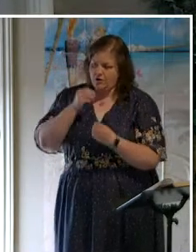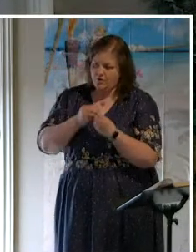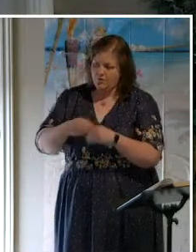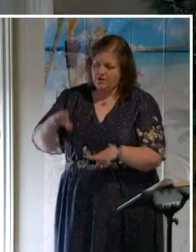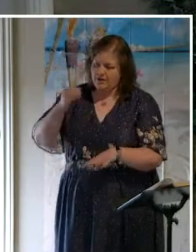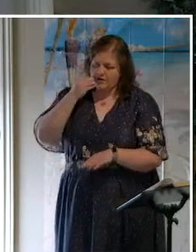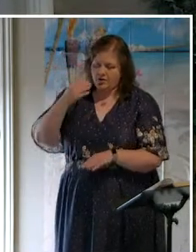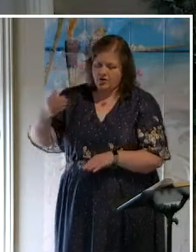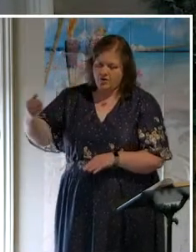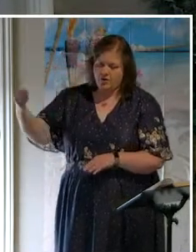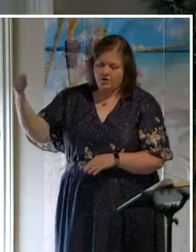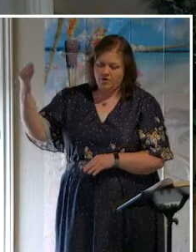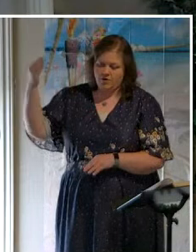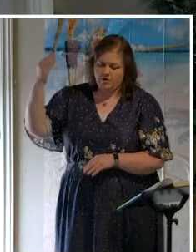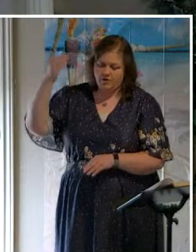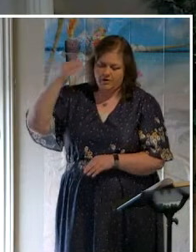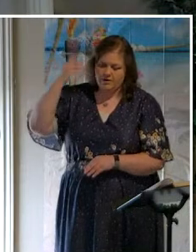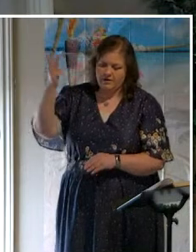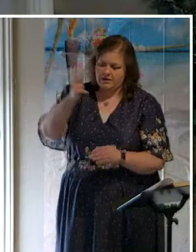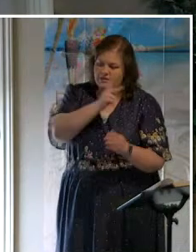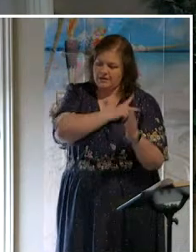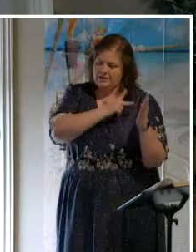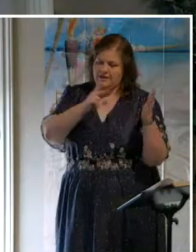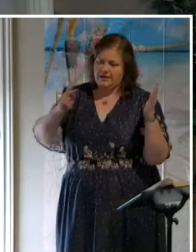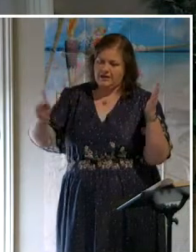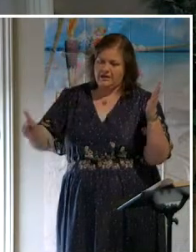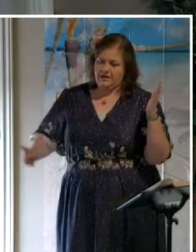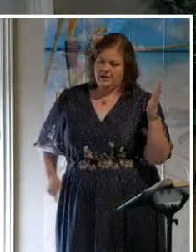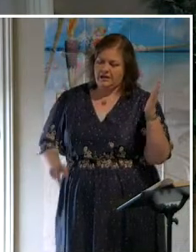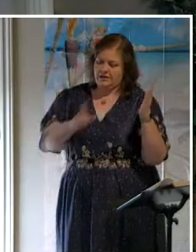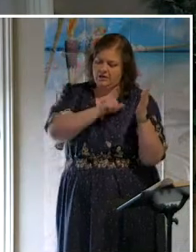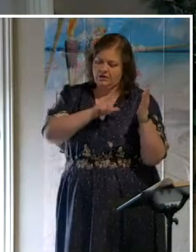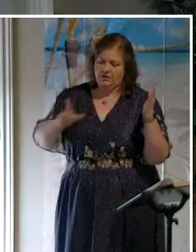homeless? The King and Lord of